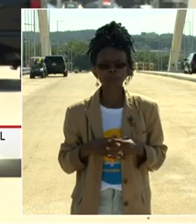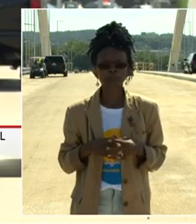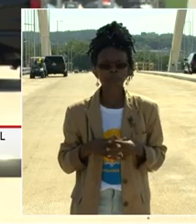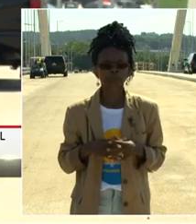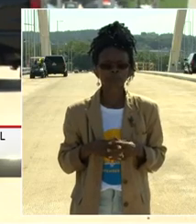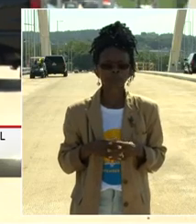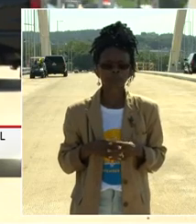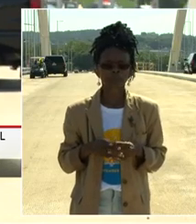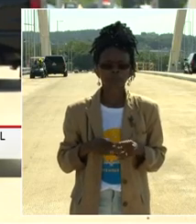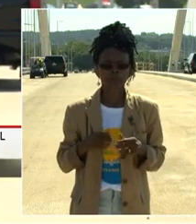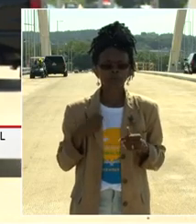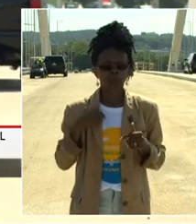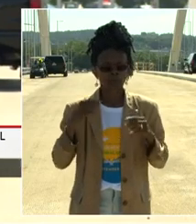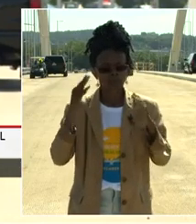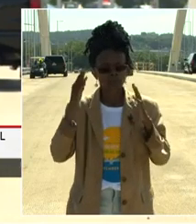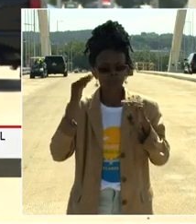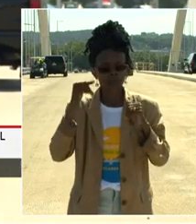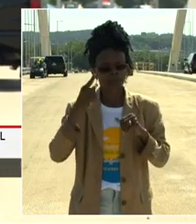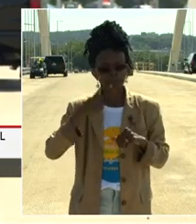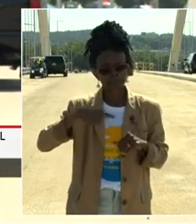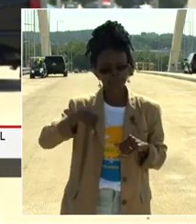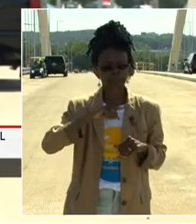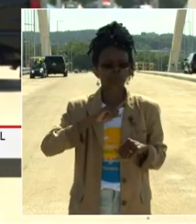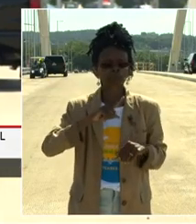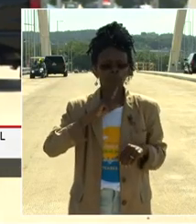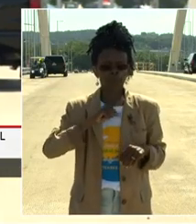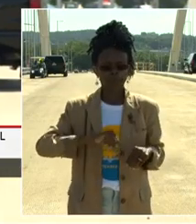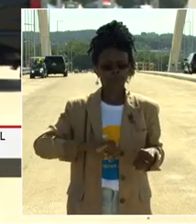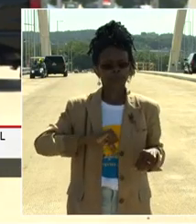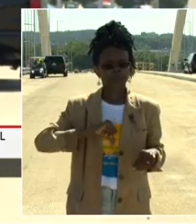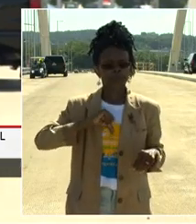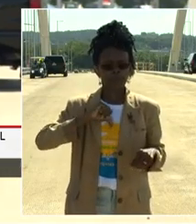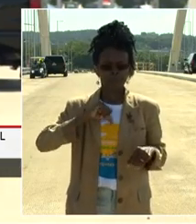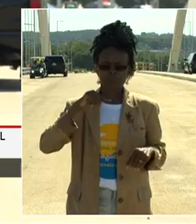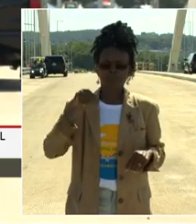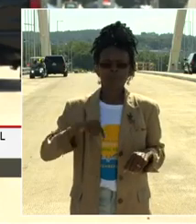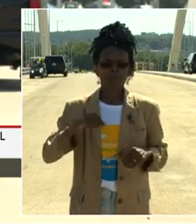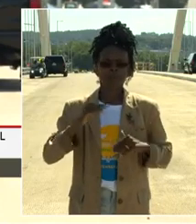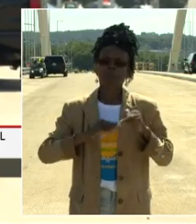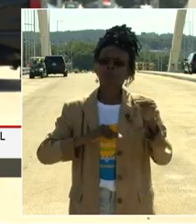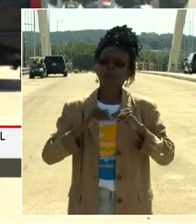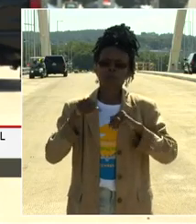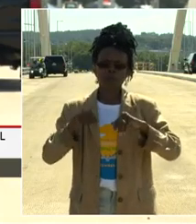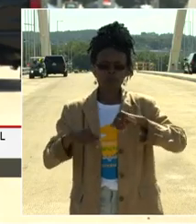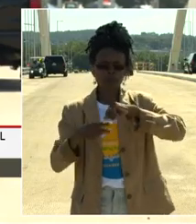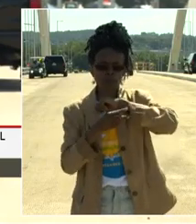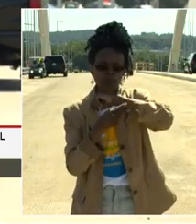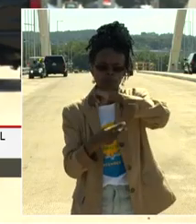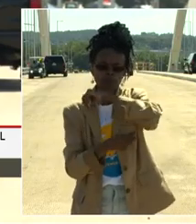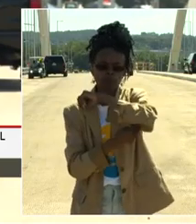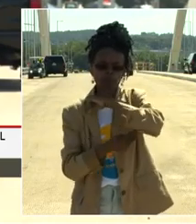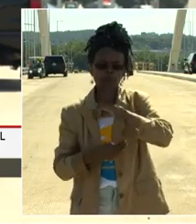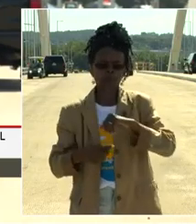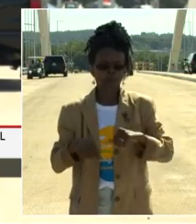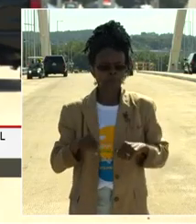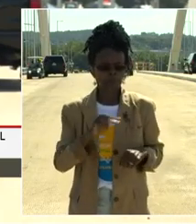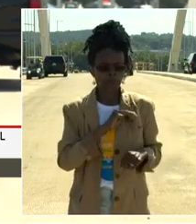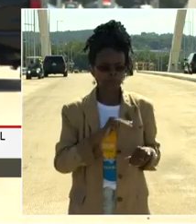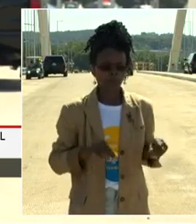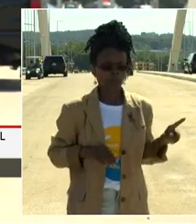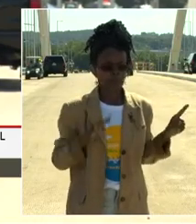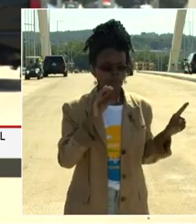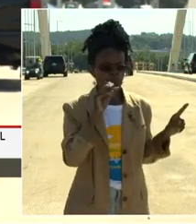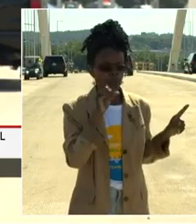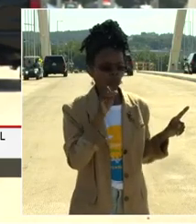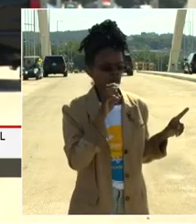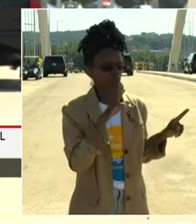I hope you take deserved pride in this incredible structure you created and built. Mayor Bowser, thank you for your